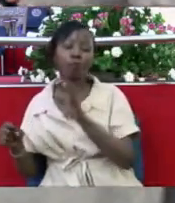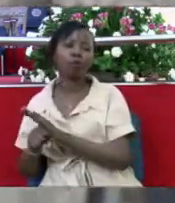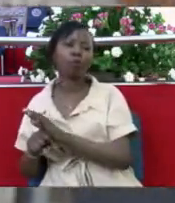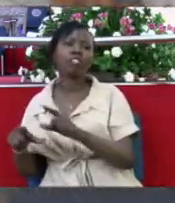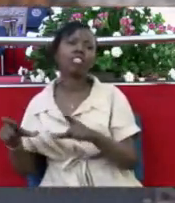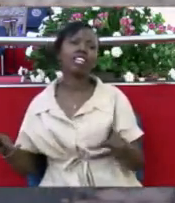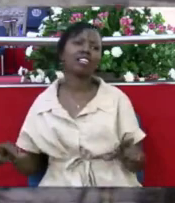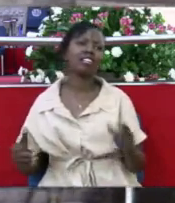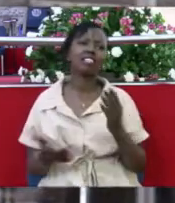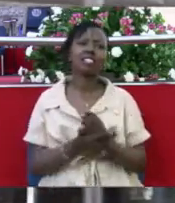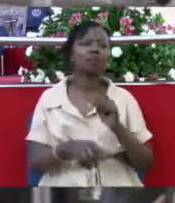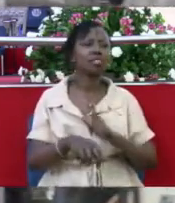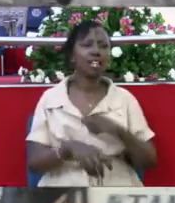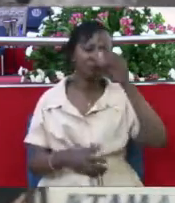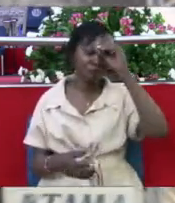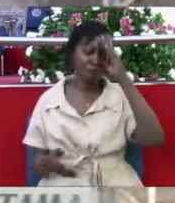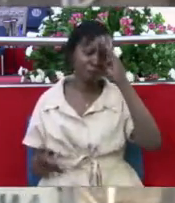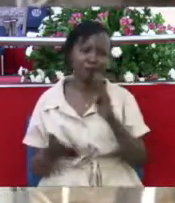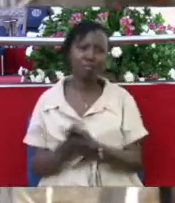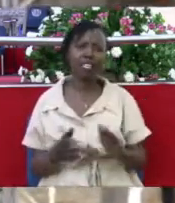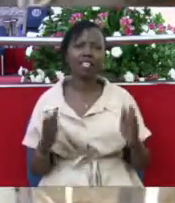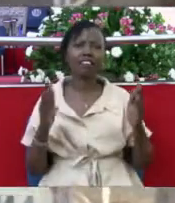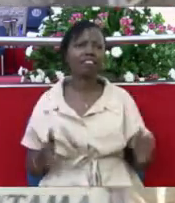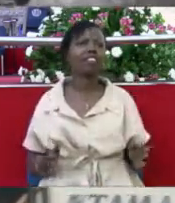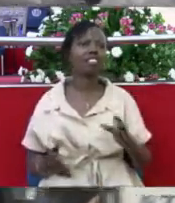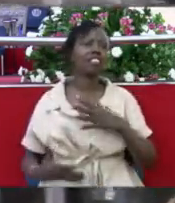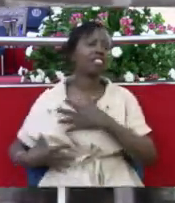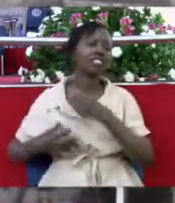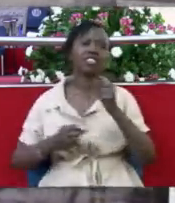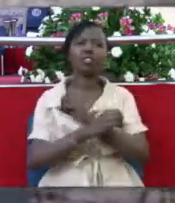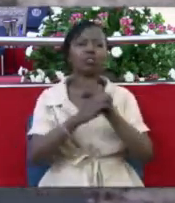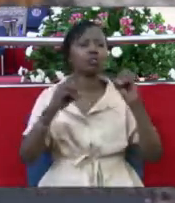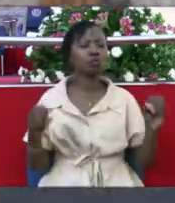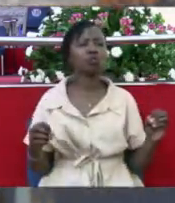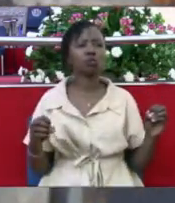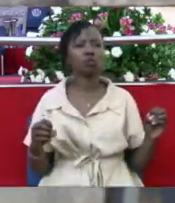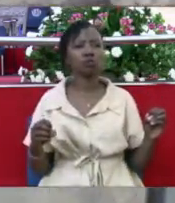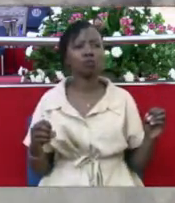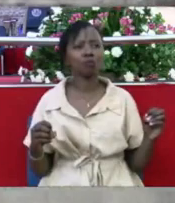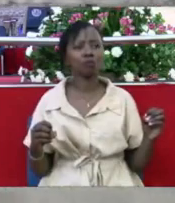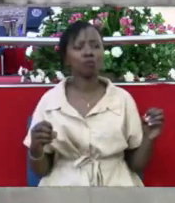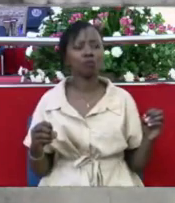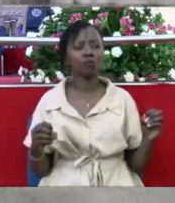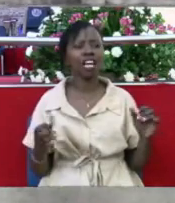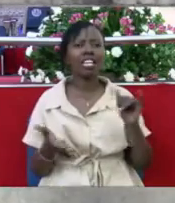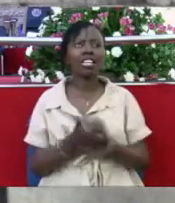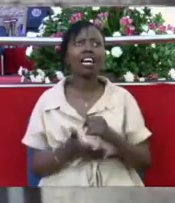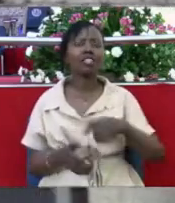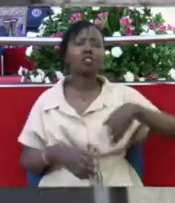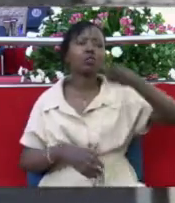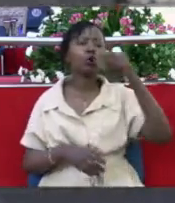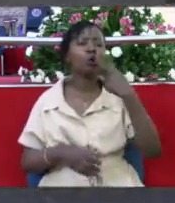trust that the one who saved you is able to sustain you. The one